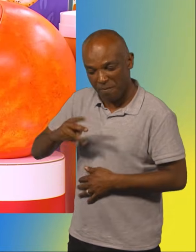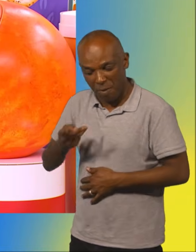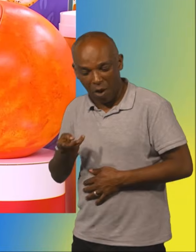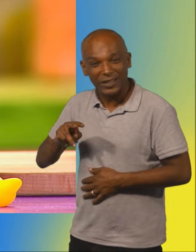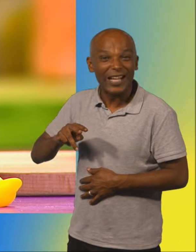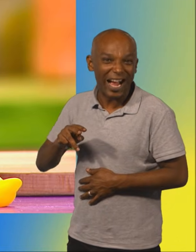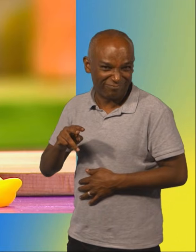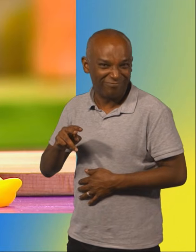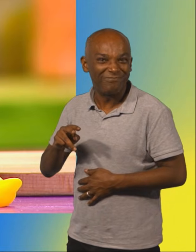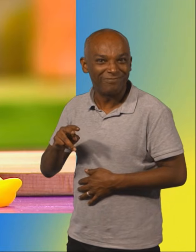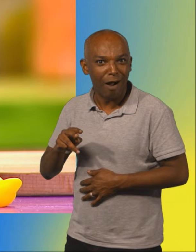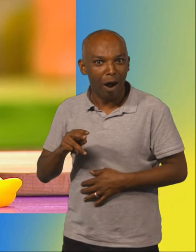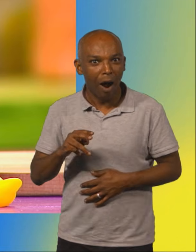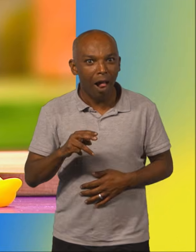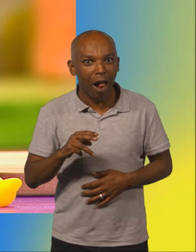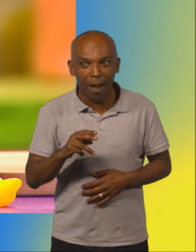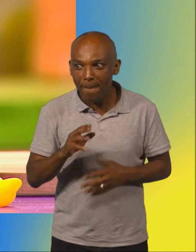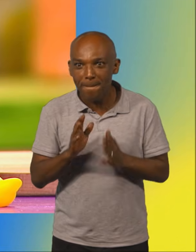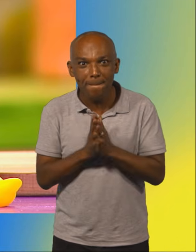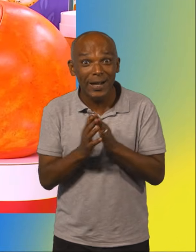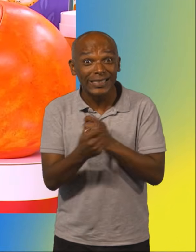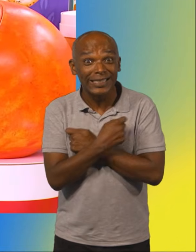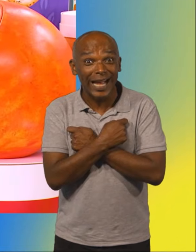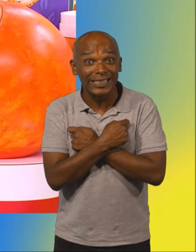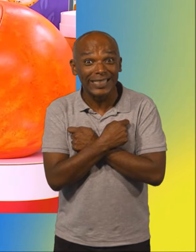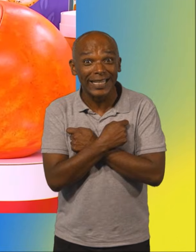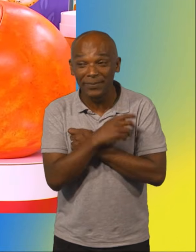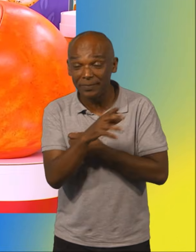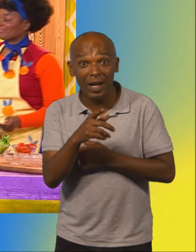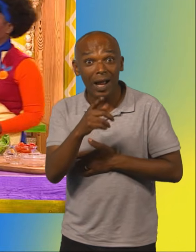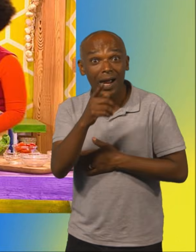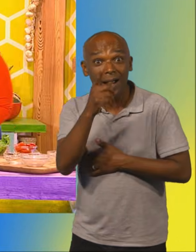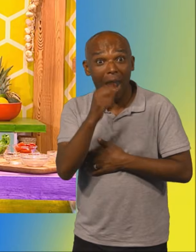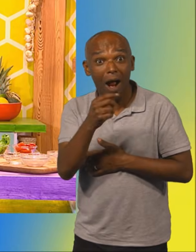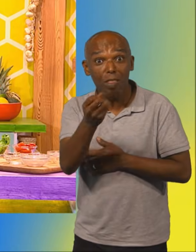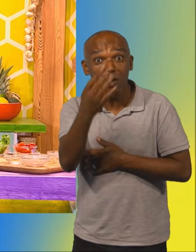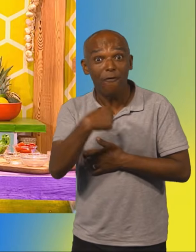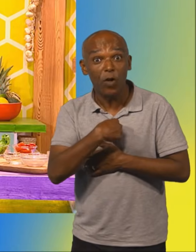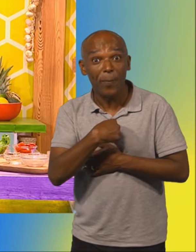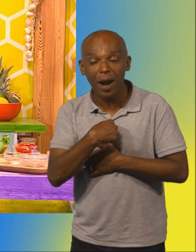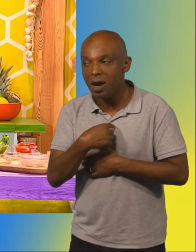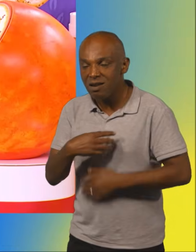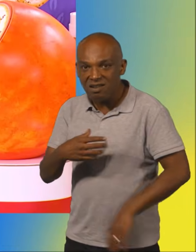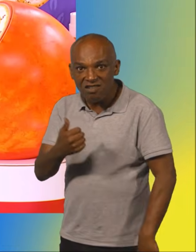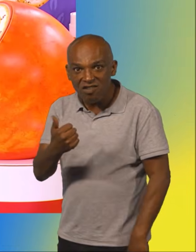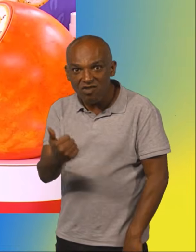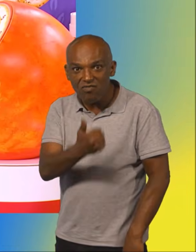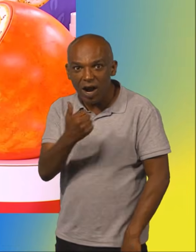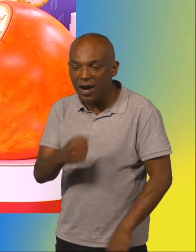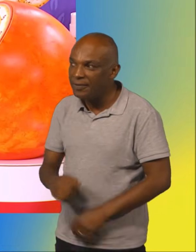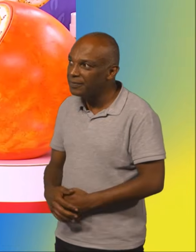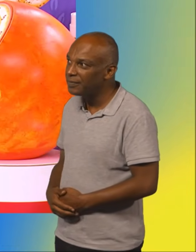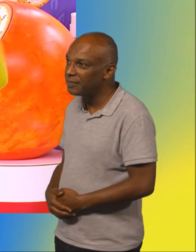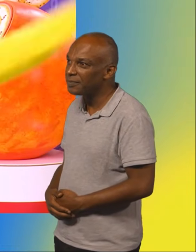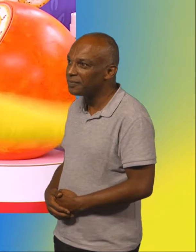Yum. Here's the teddies, Jen. Will you throw them for me? OK. Here we